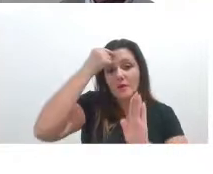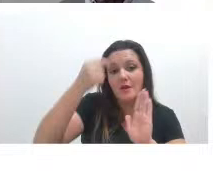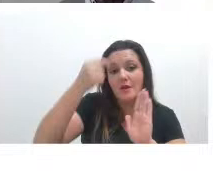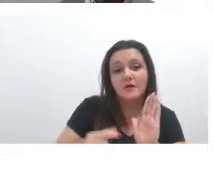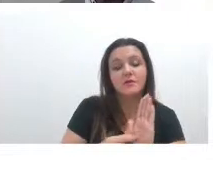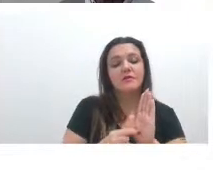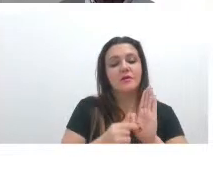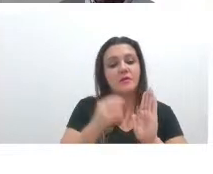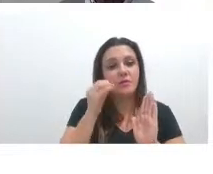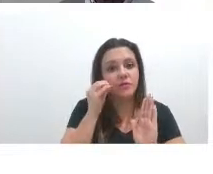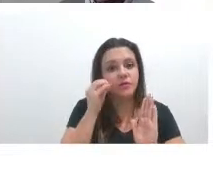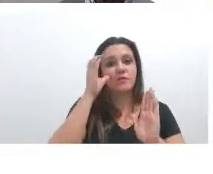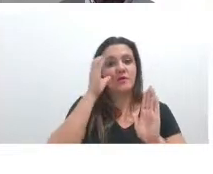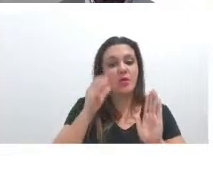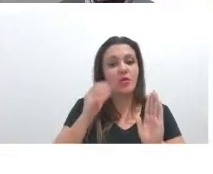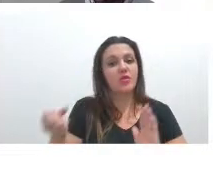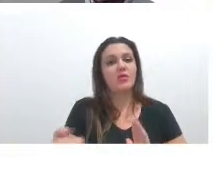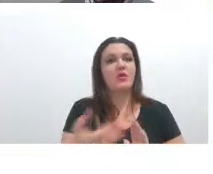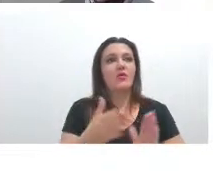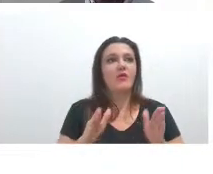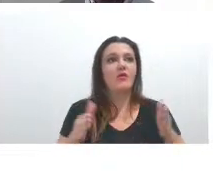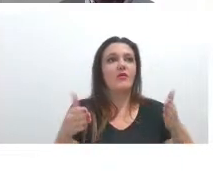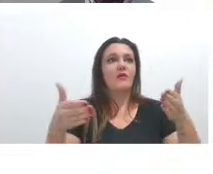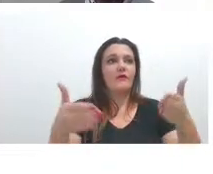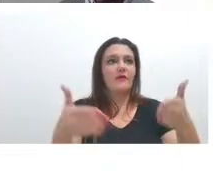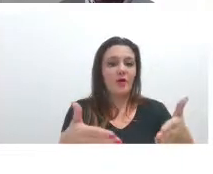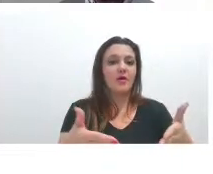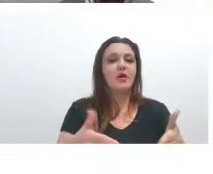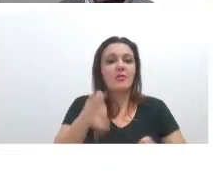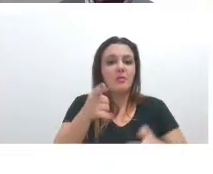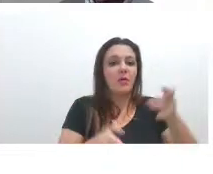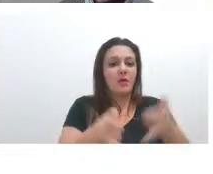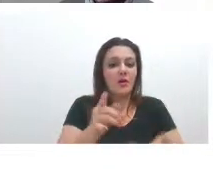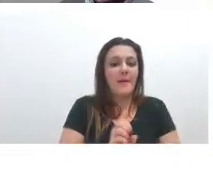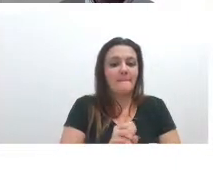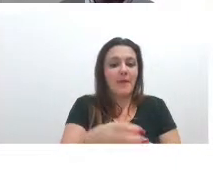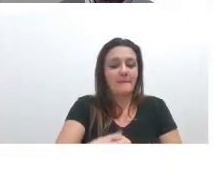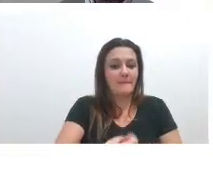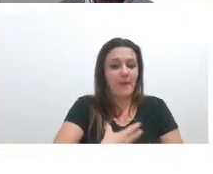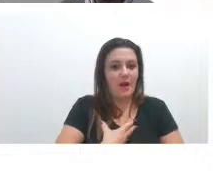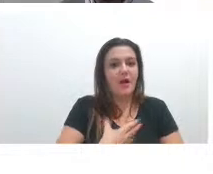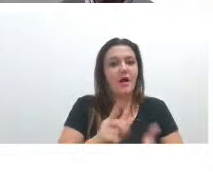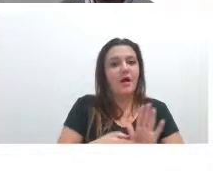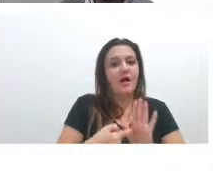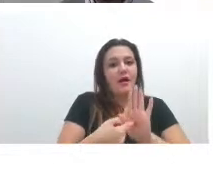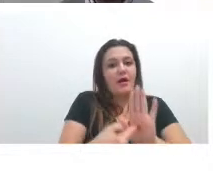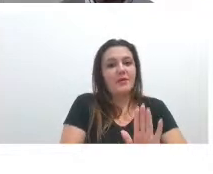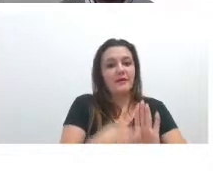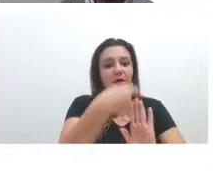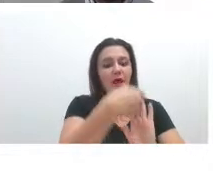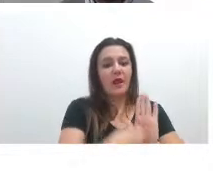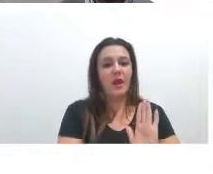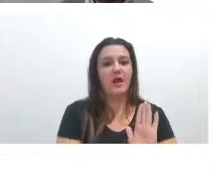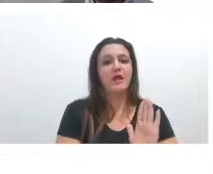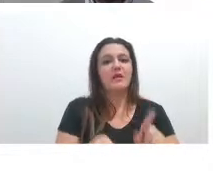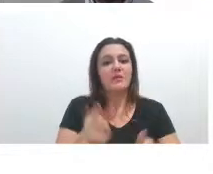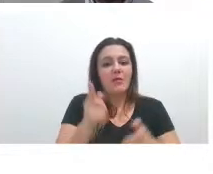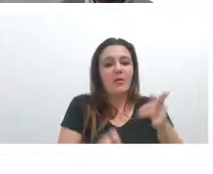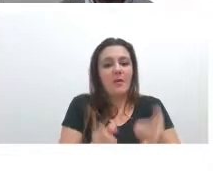focus, a result of many of the chatbots now becoming able to present text-to-speech, offering students the chance to